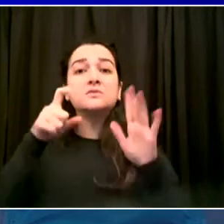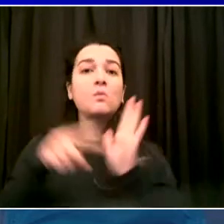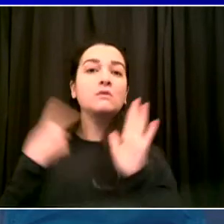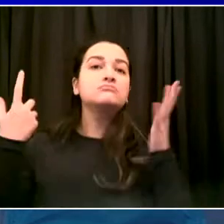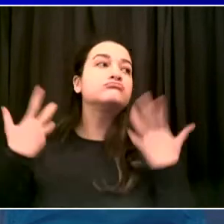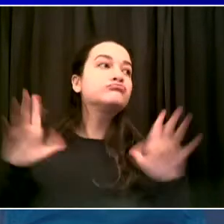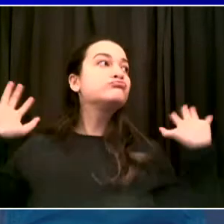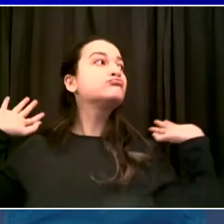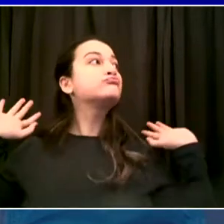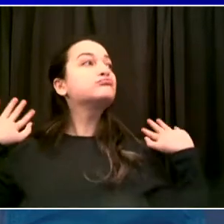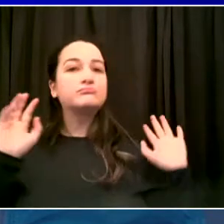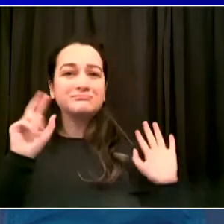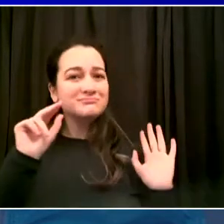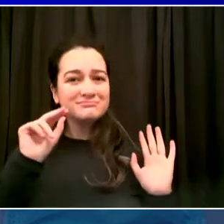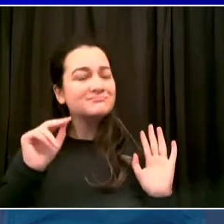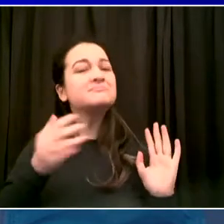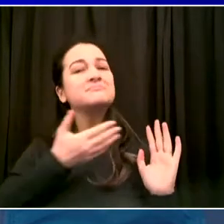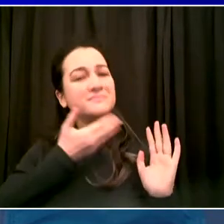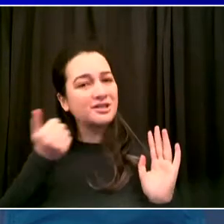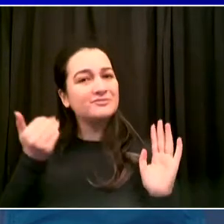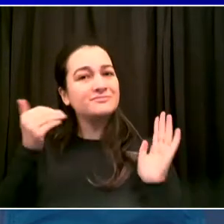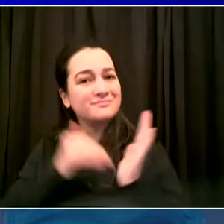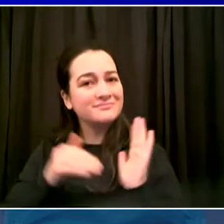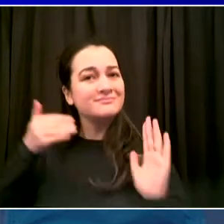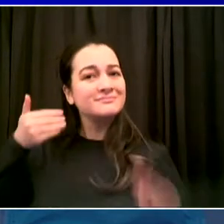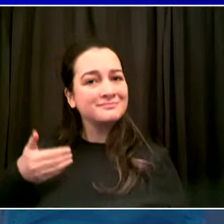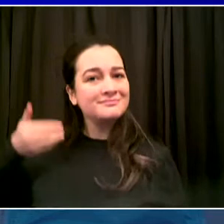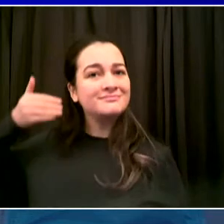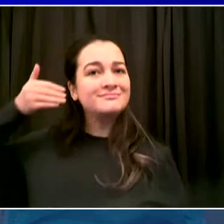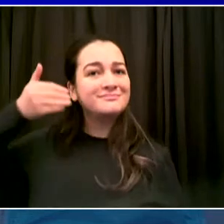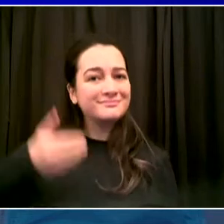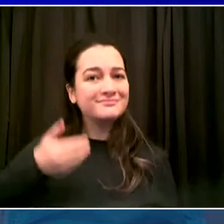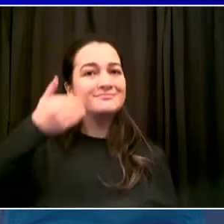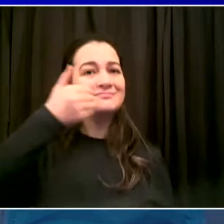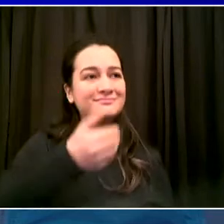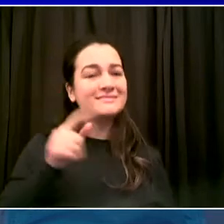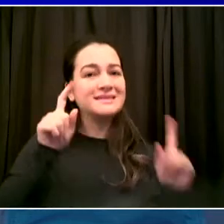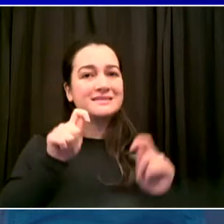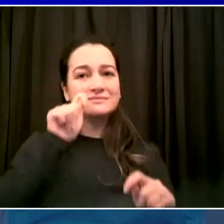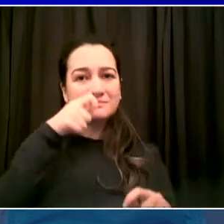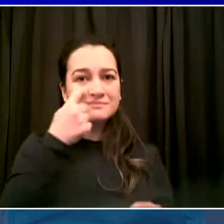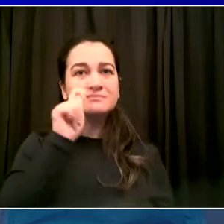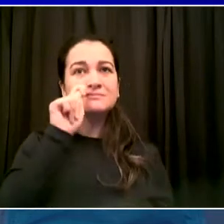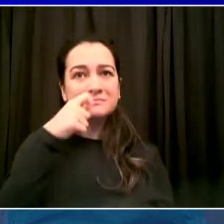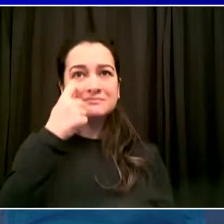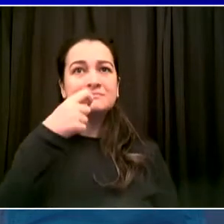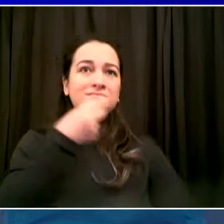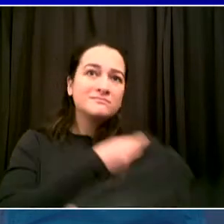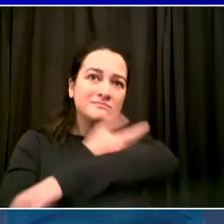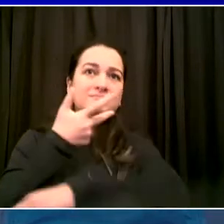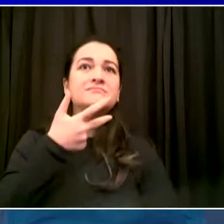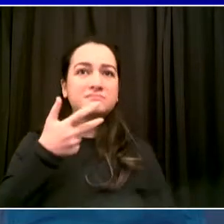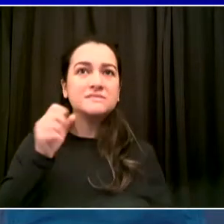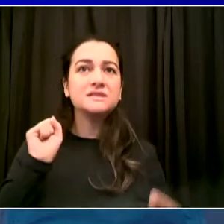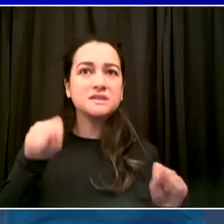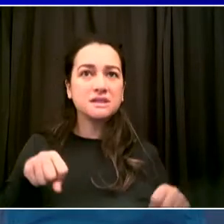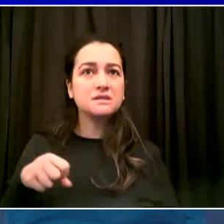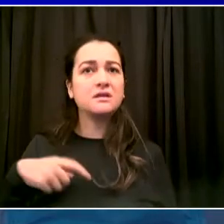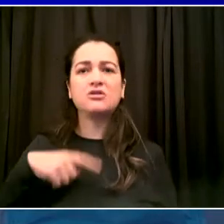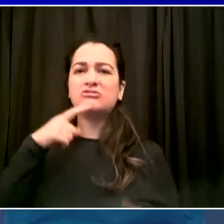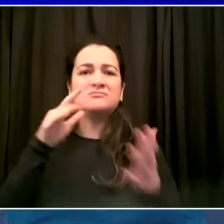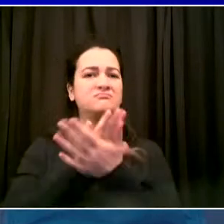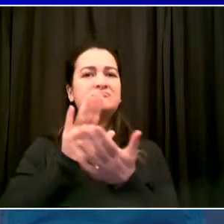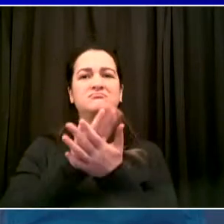part of why we've had the ability to fight back this disease in so many ways, but we got to keep doing it. Now,